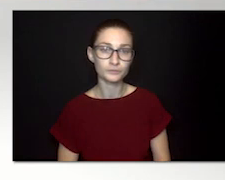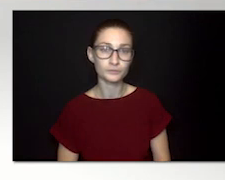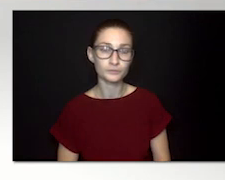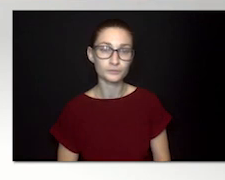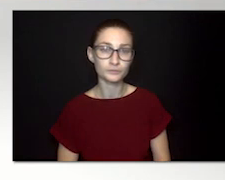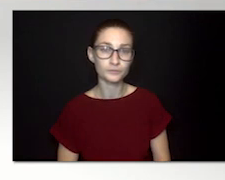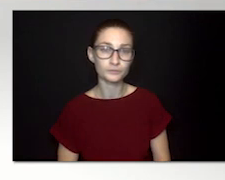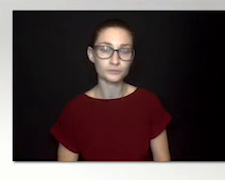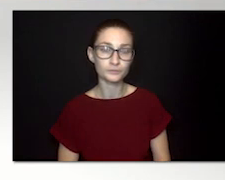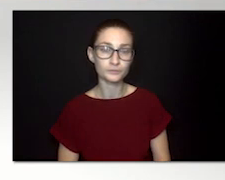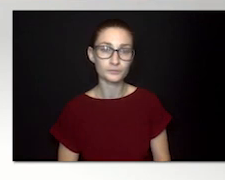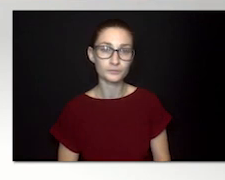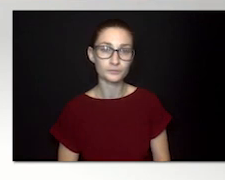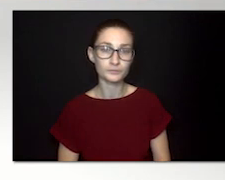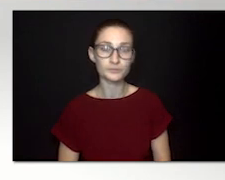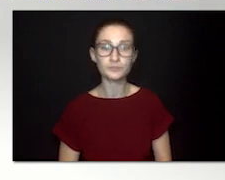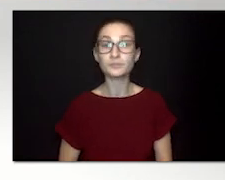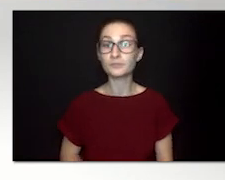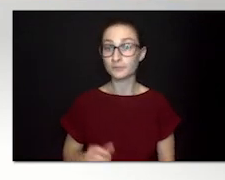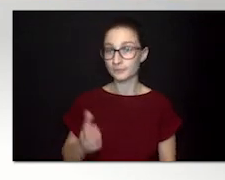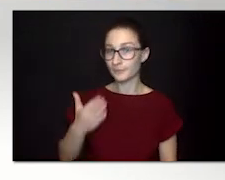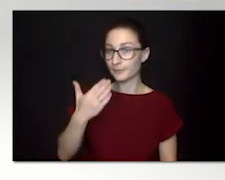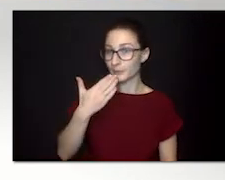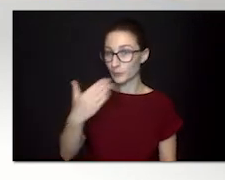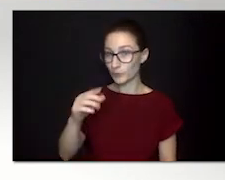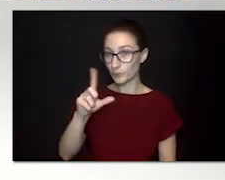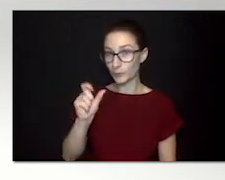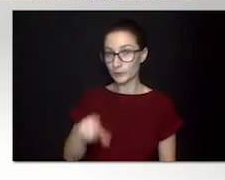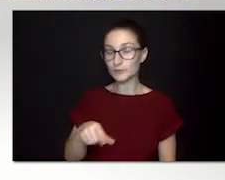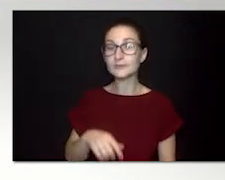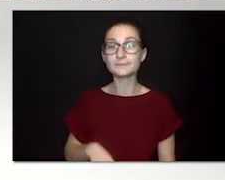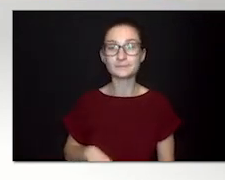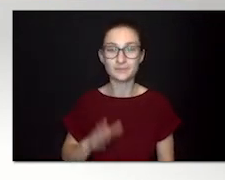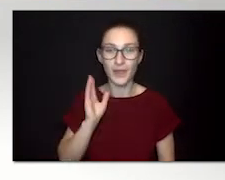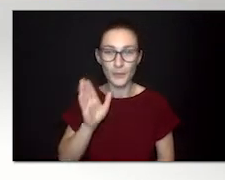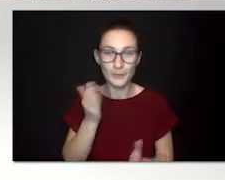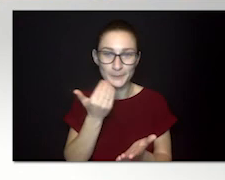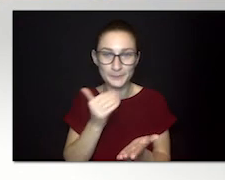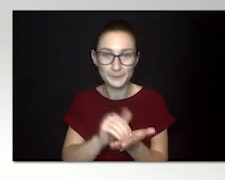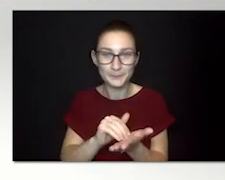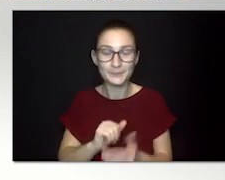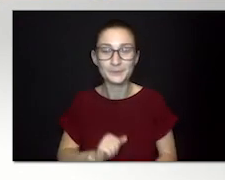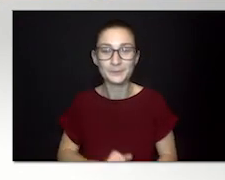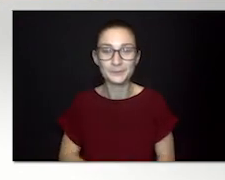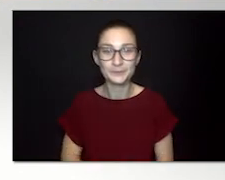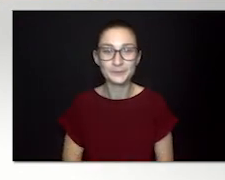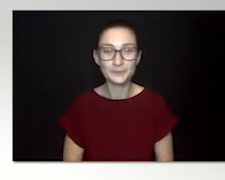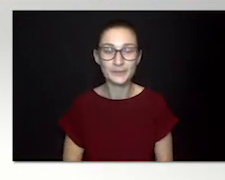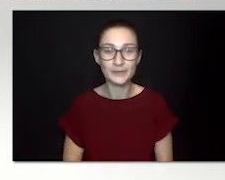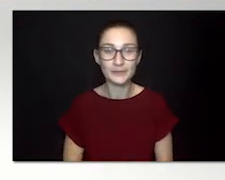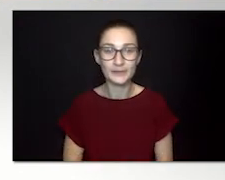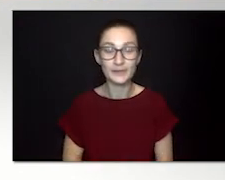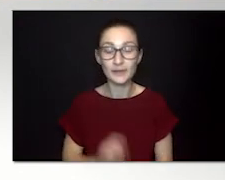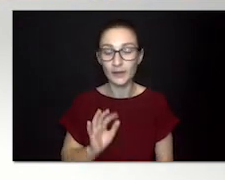of me not doing all this beforehand? That's a great question. So the question is,